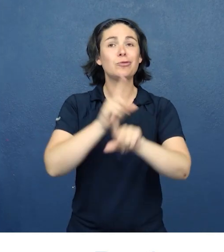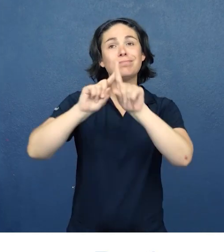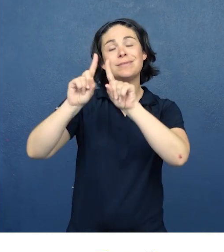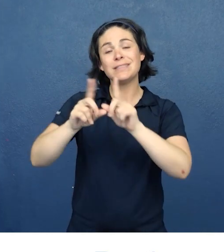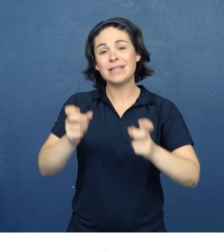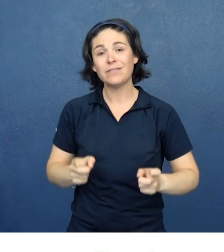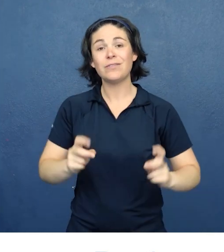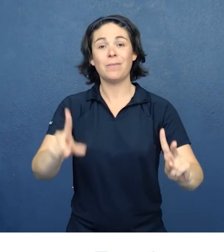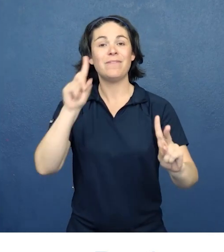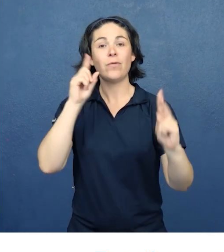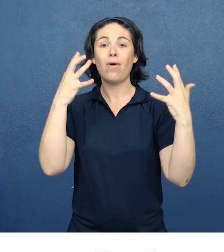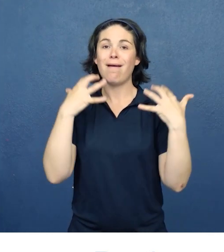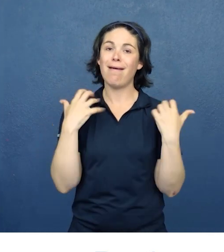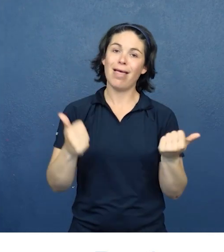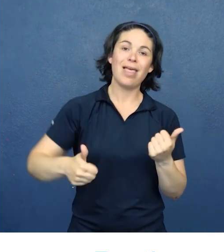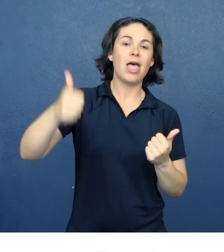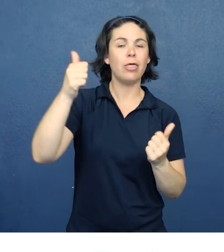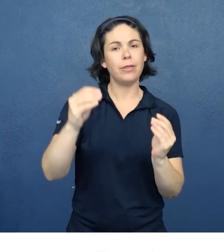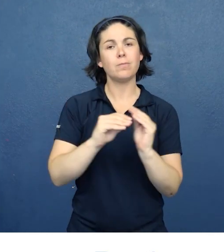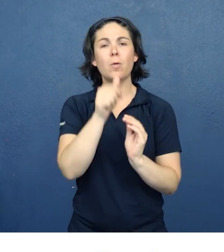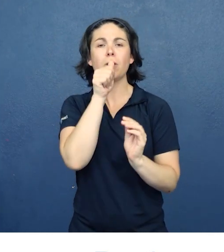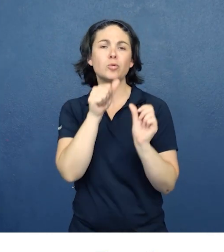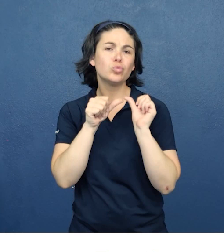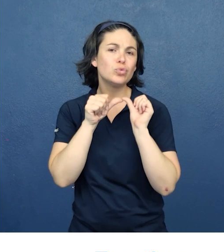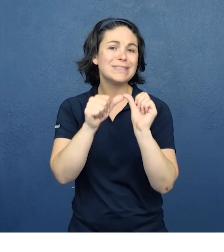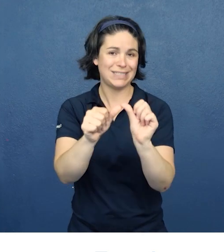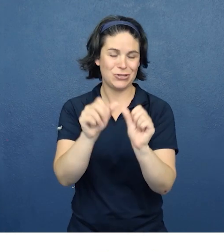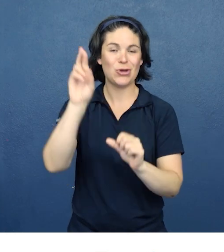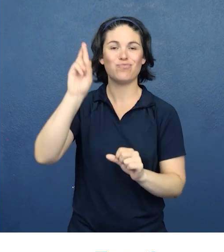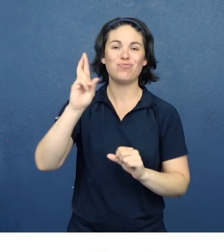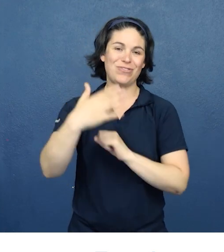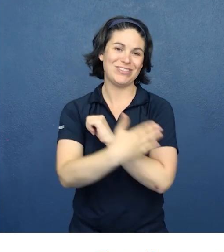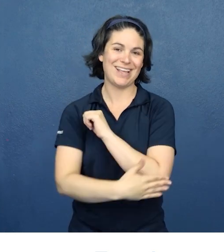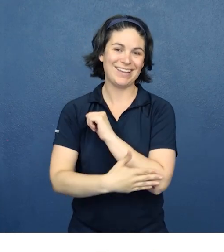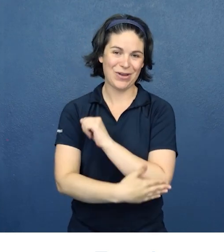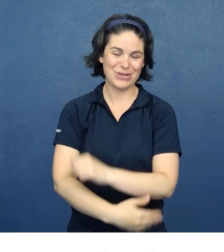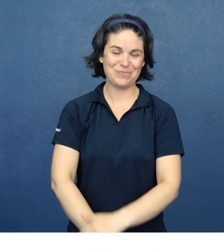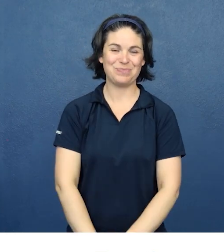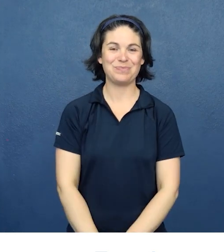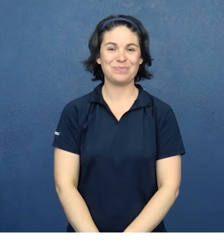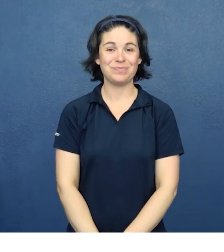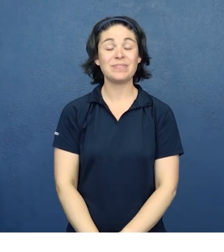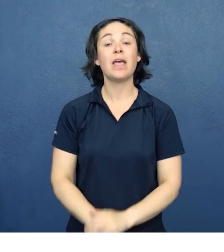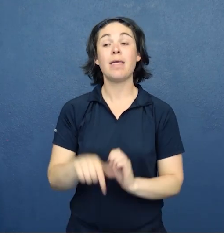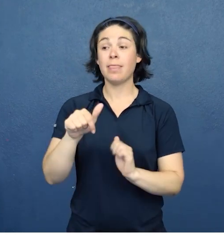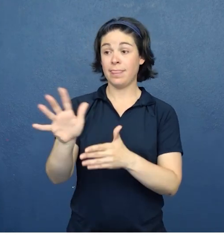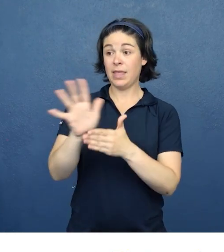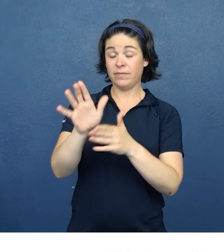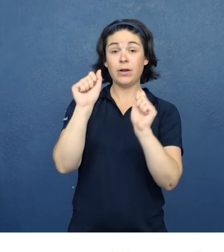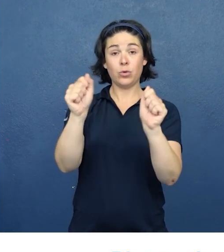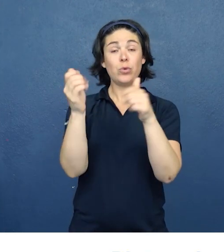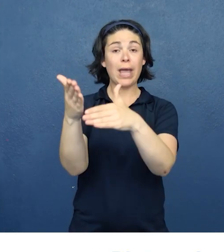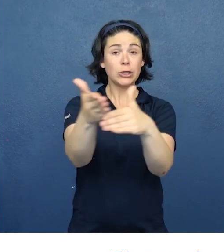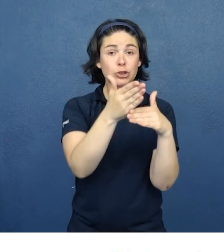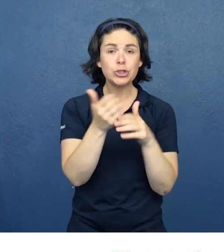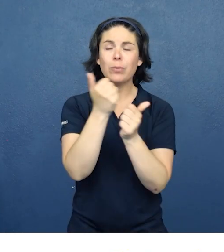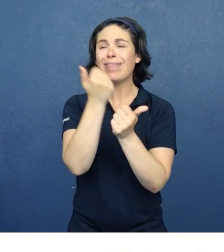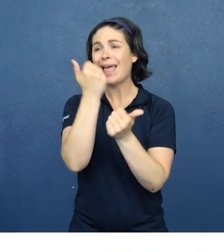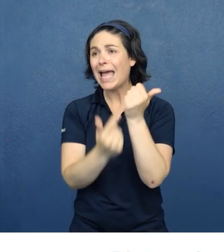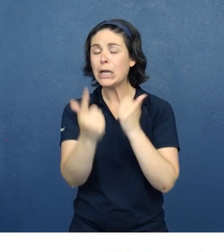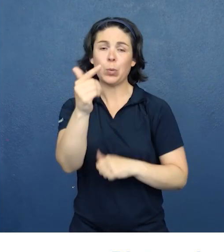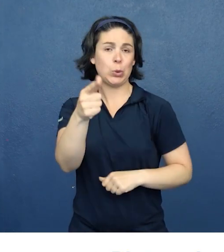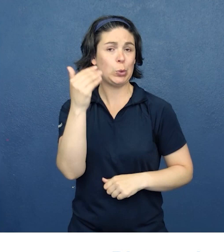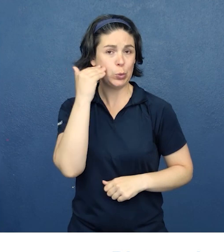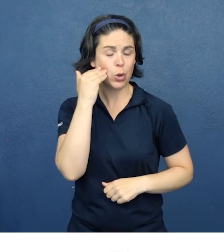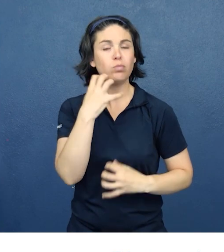improve opportunities for a healthier, more resilient Riverside County. Please share this video with